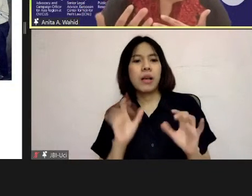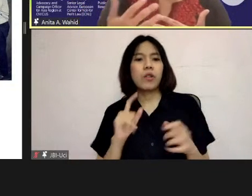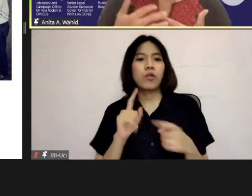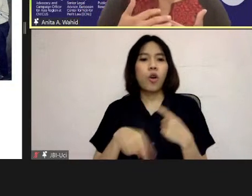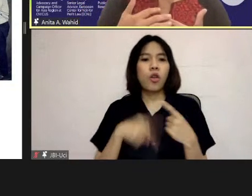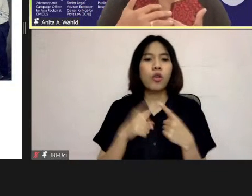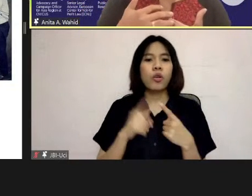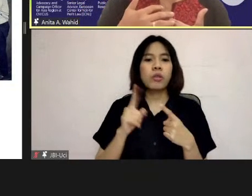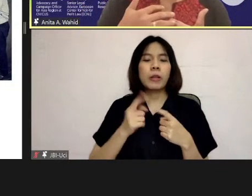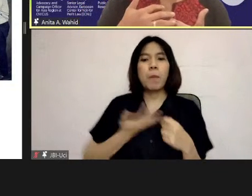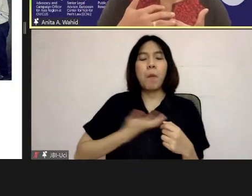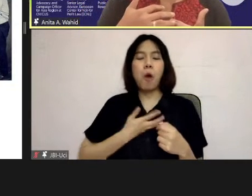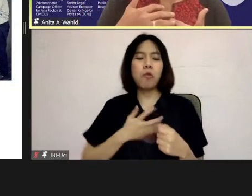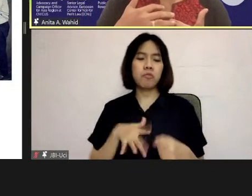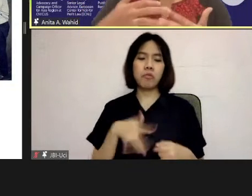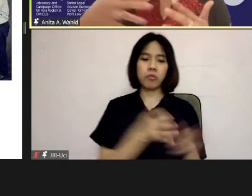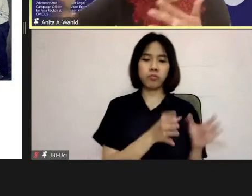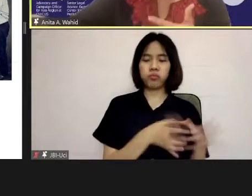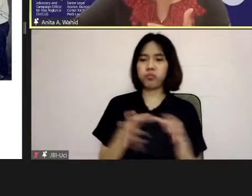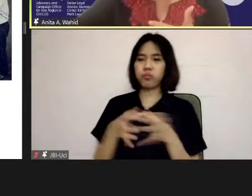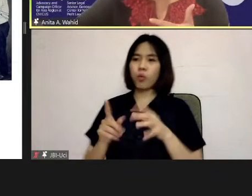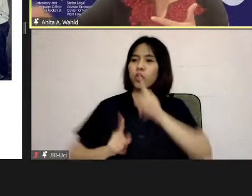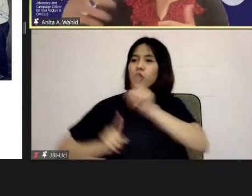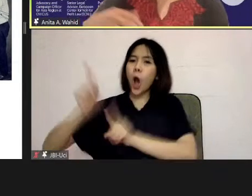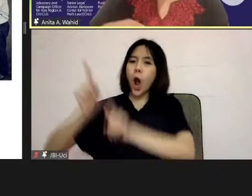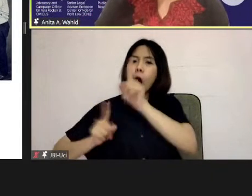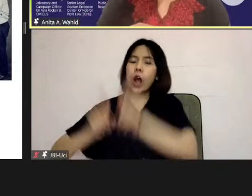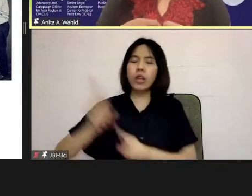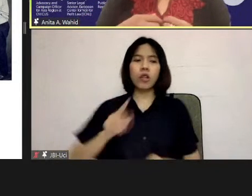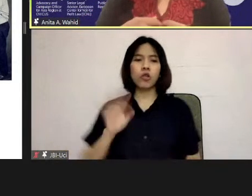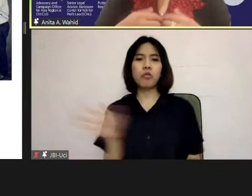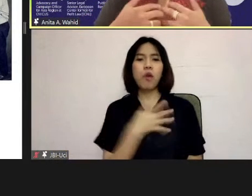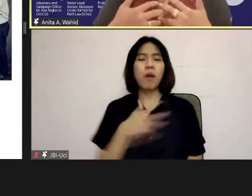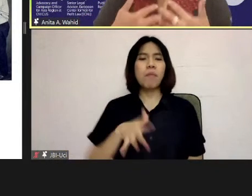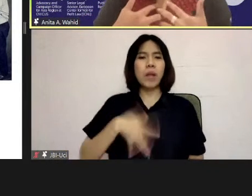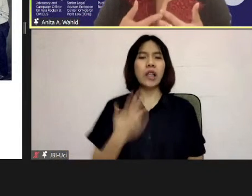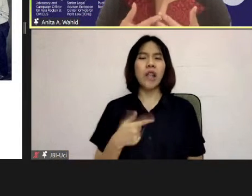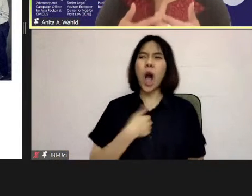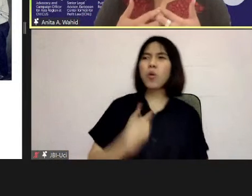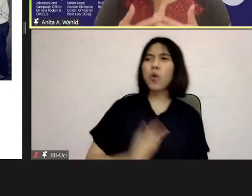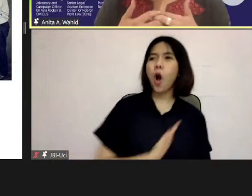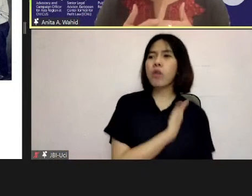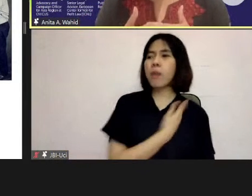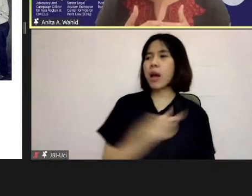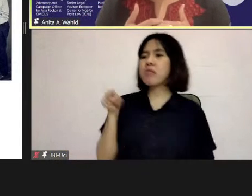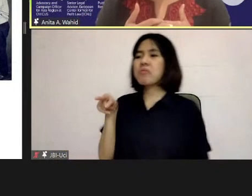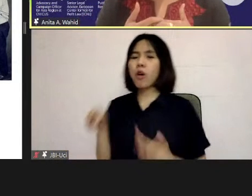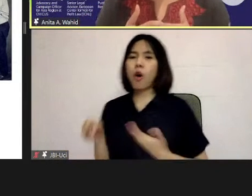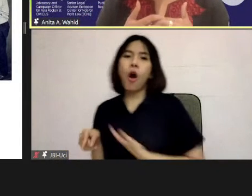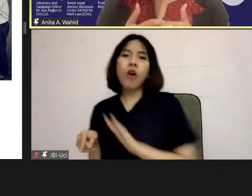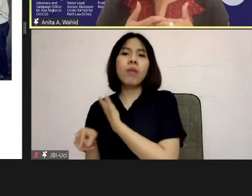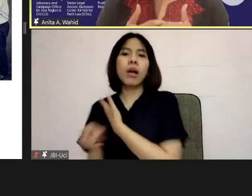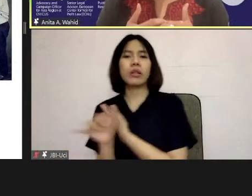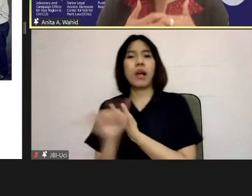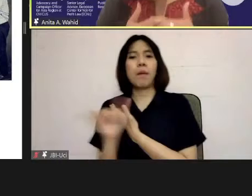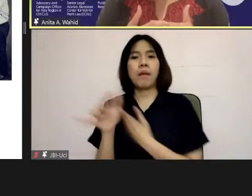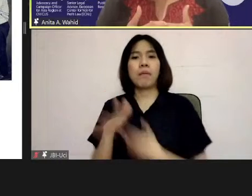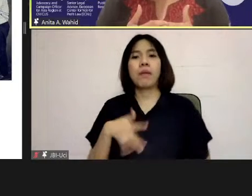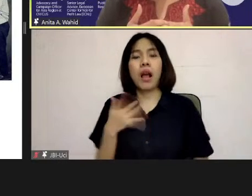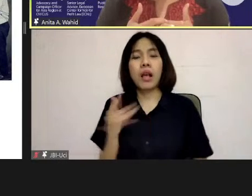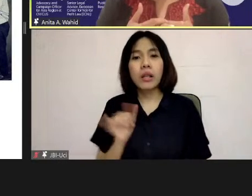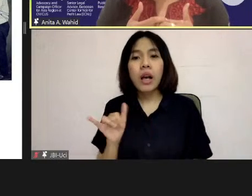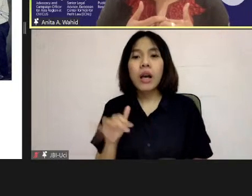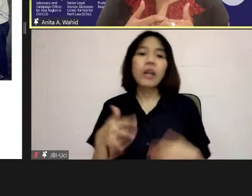kind of mindset, and there's a competitiveness. They feel that they become the victims of that